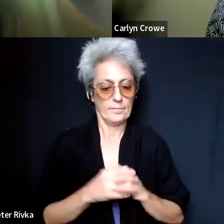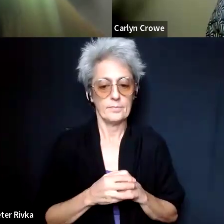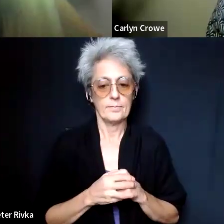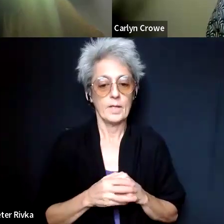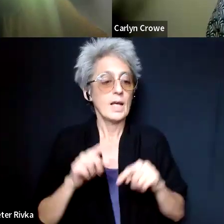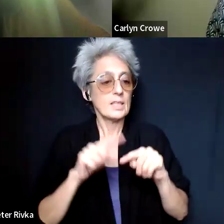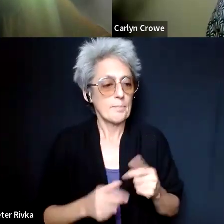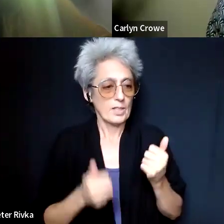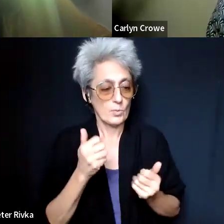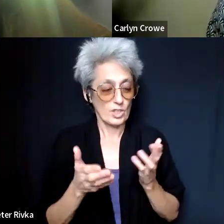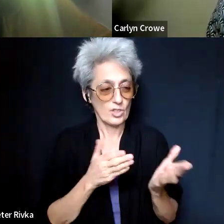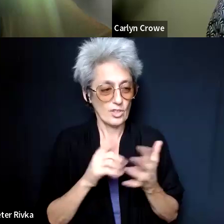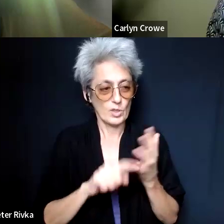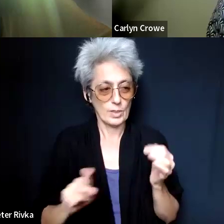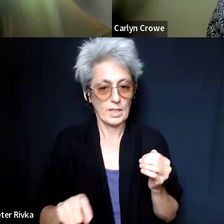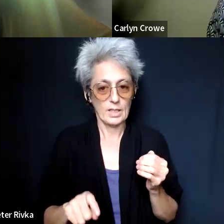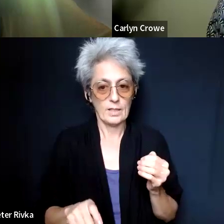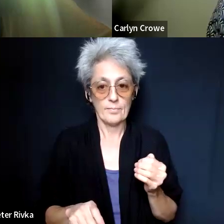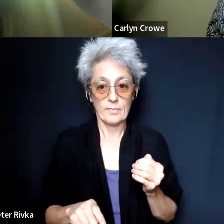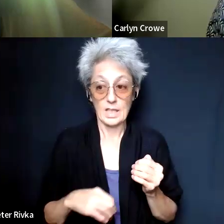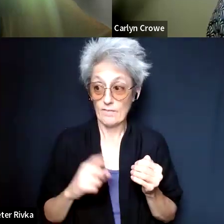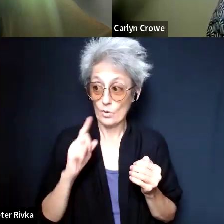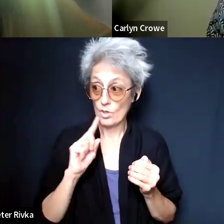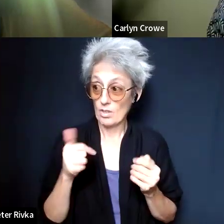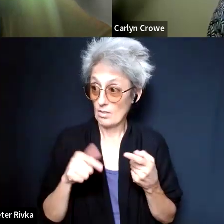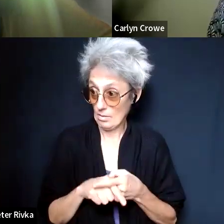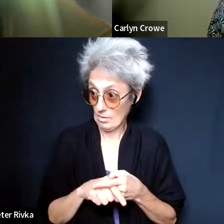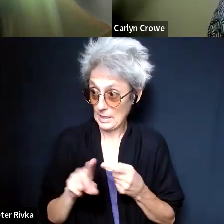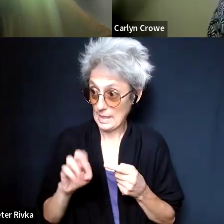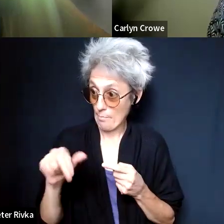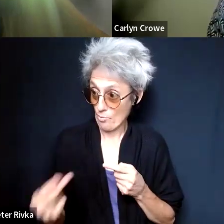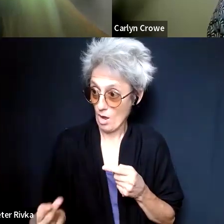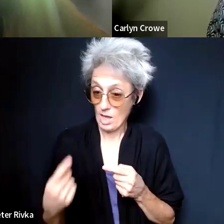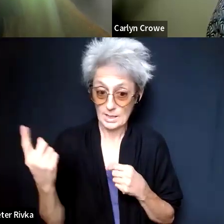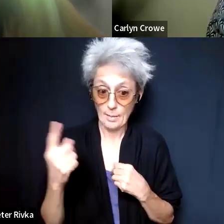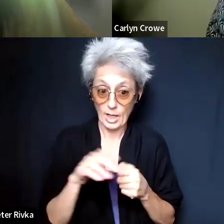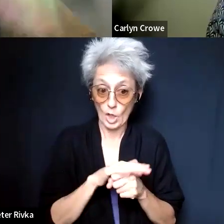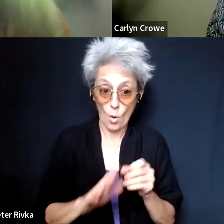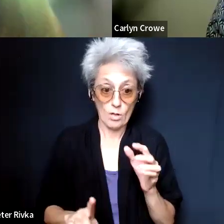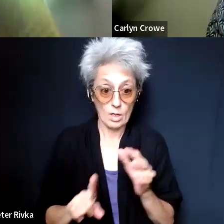need. if you've heard something different, Deb, or if it's something local has come up, please let us know.